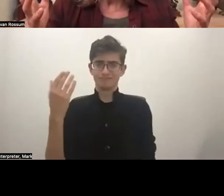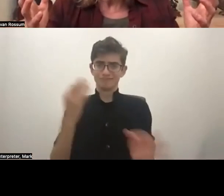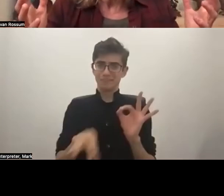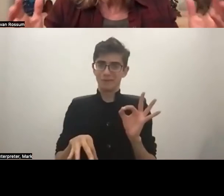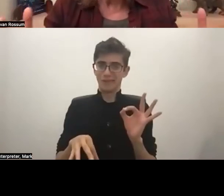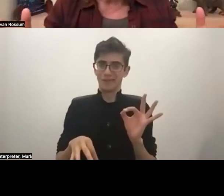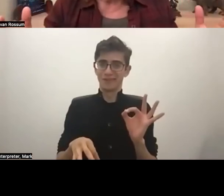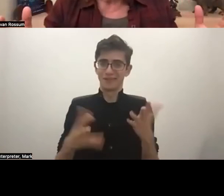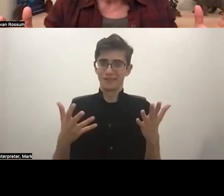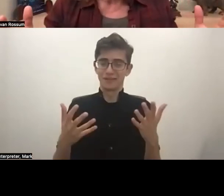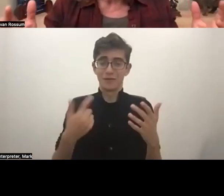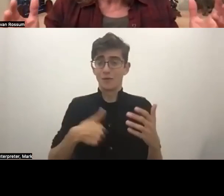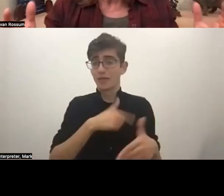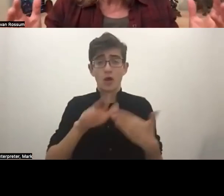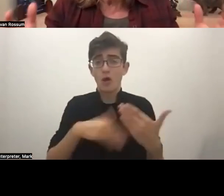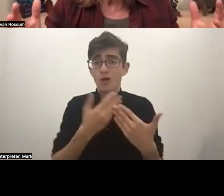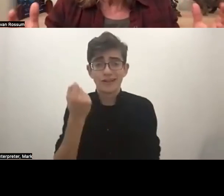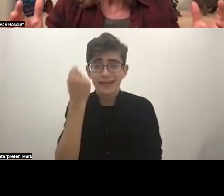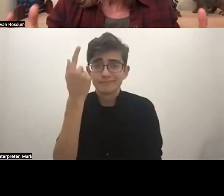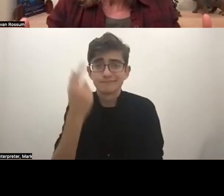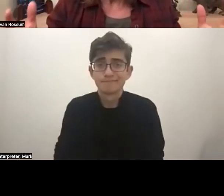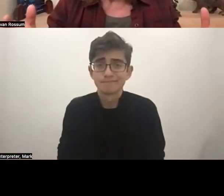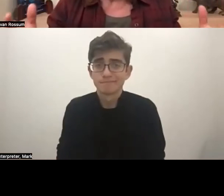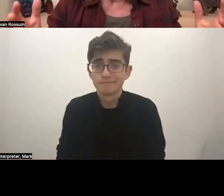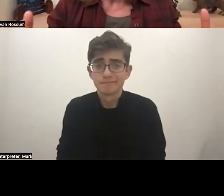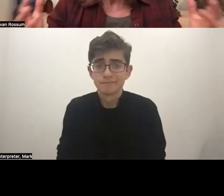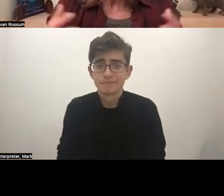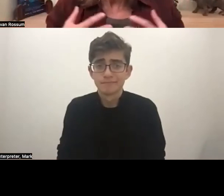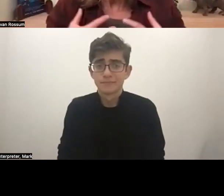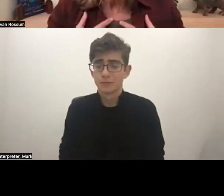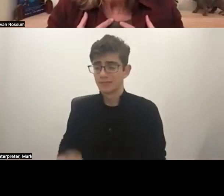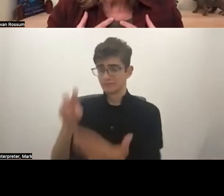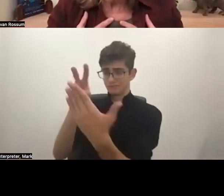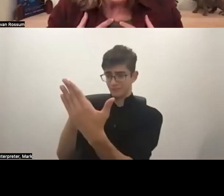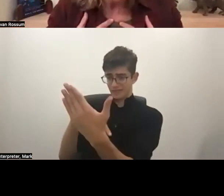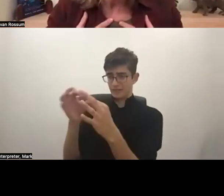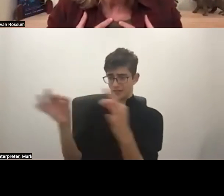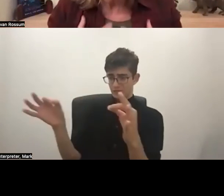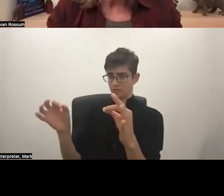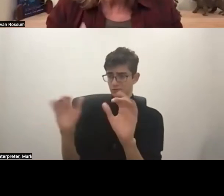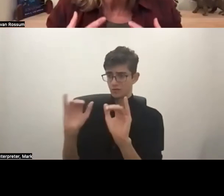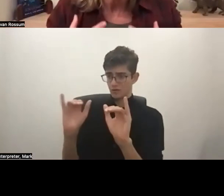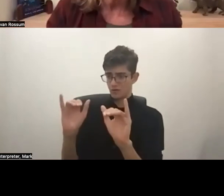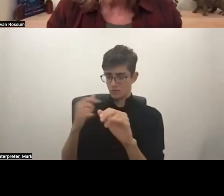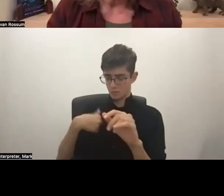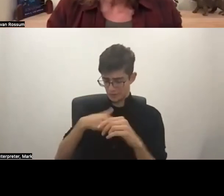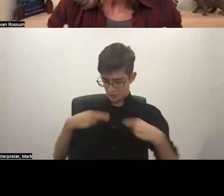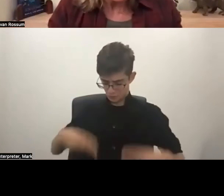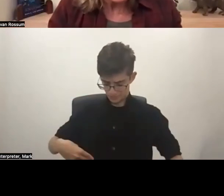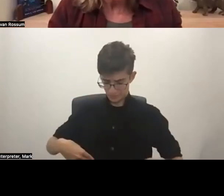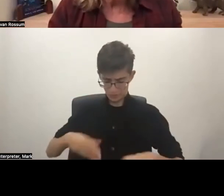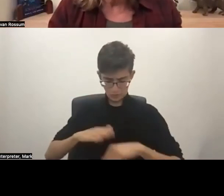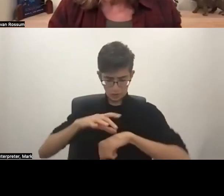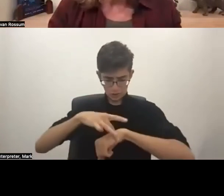all get it. We all understand that we as people here on this earth have a right